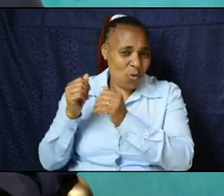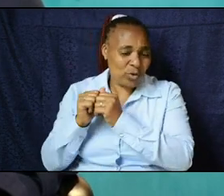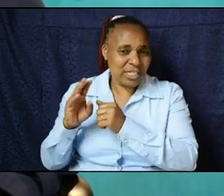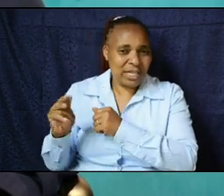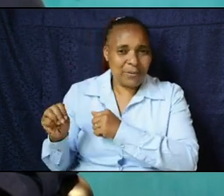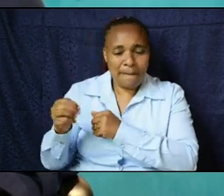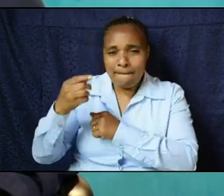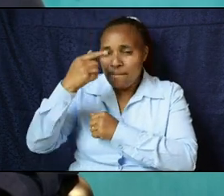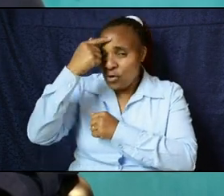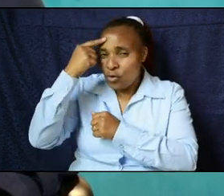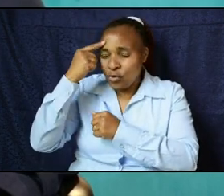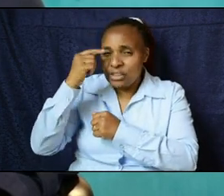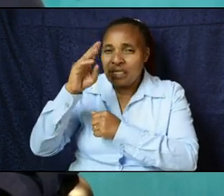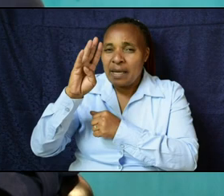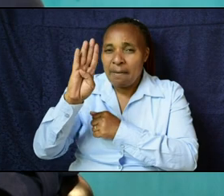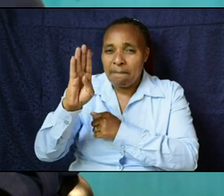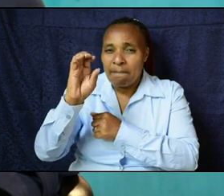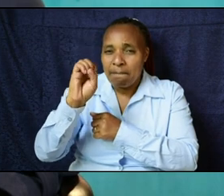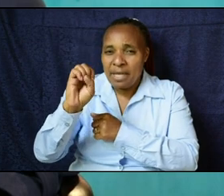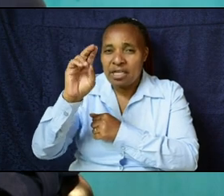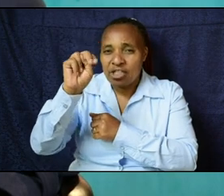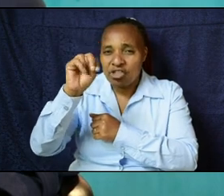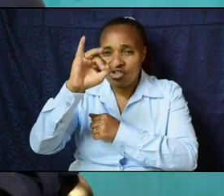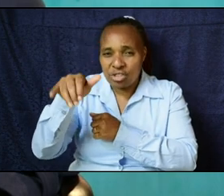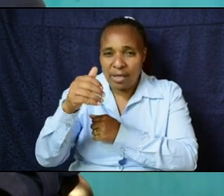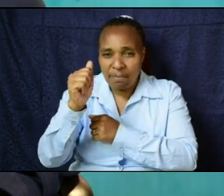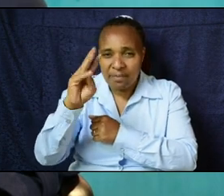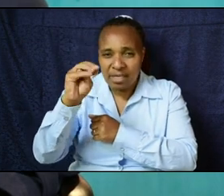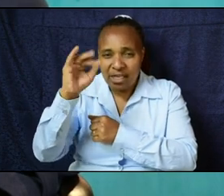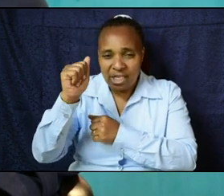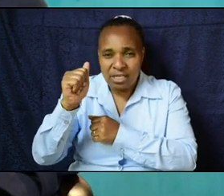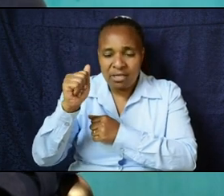because Benjamin was their favorite, was